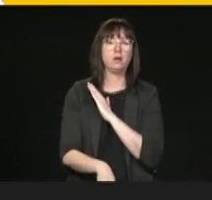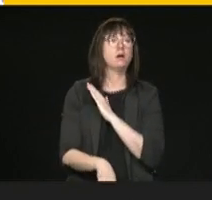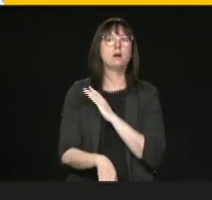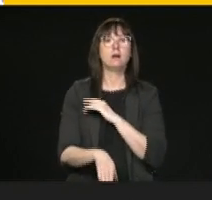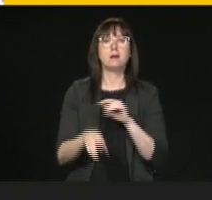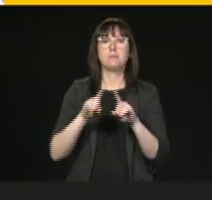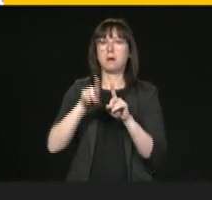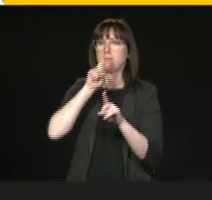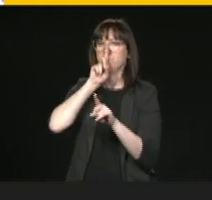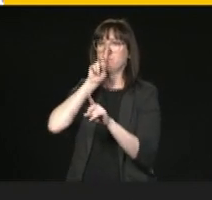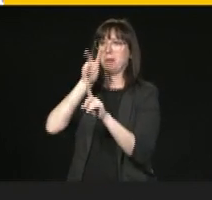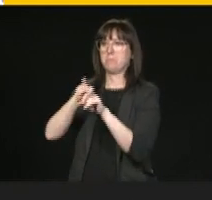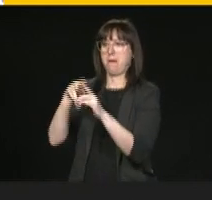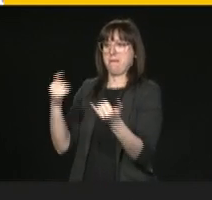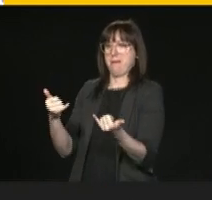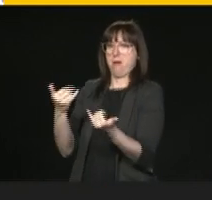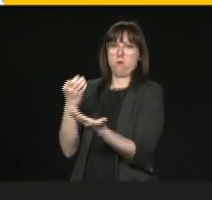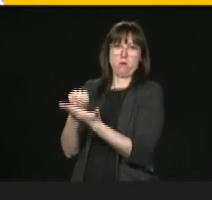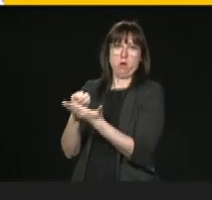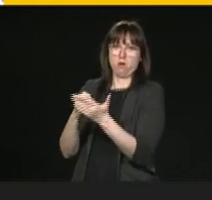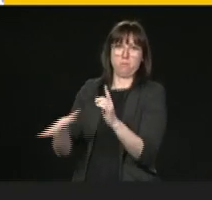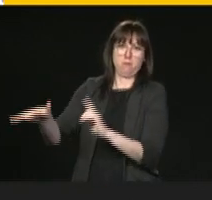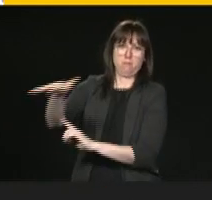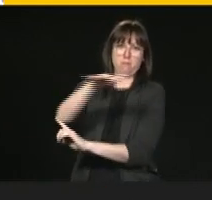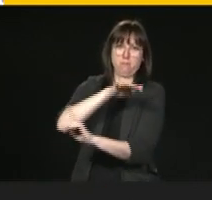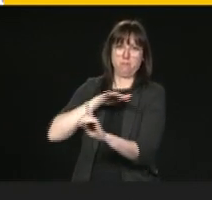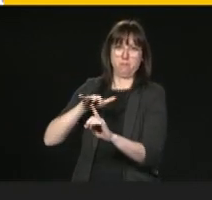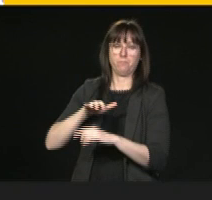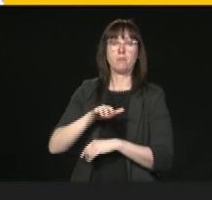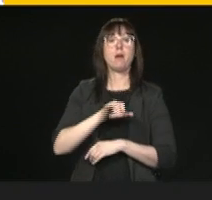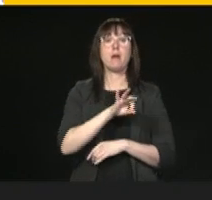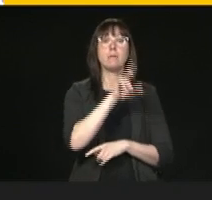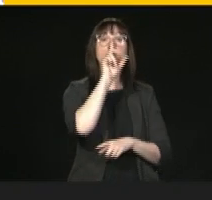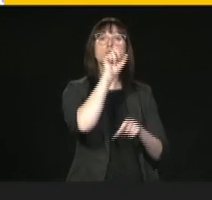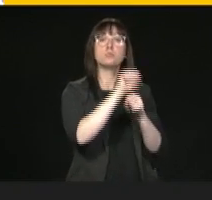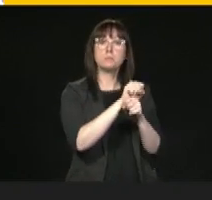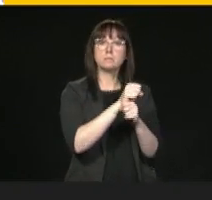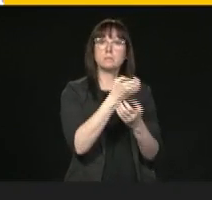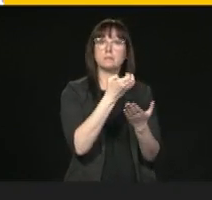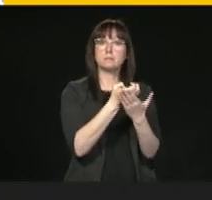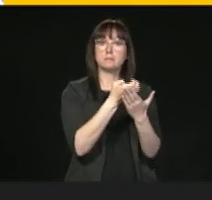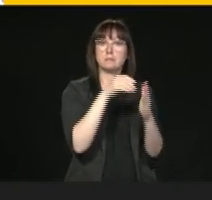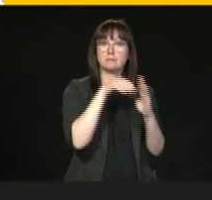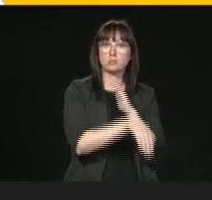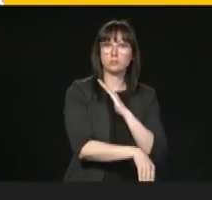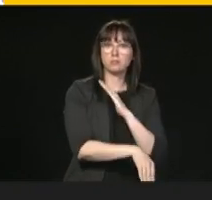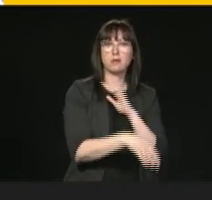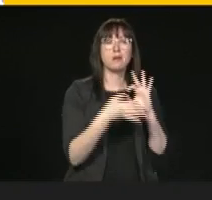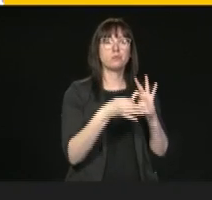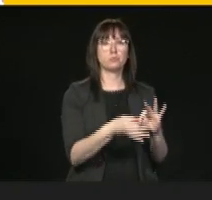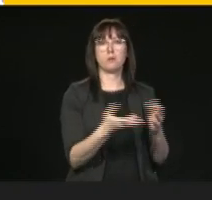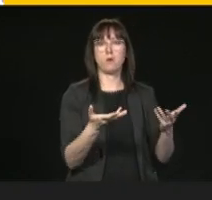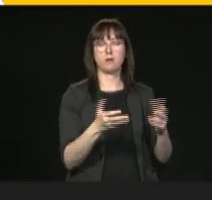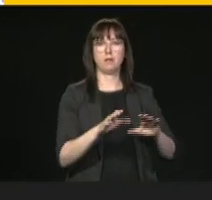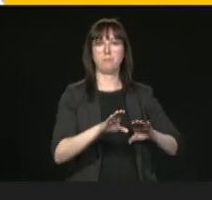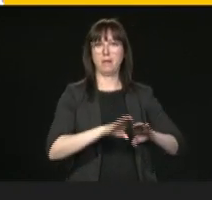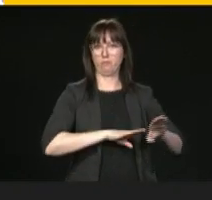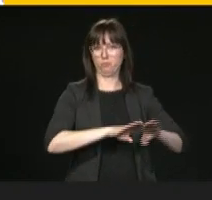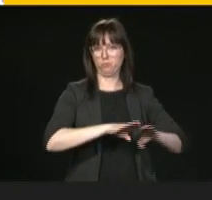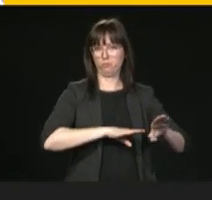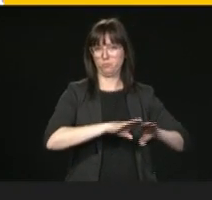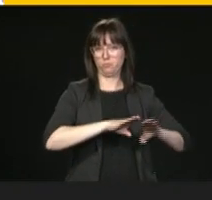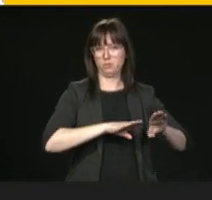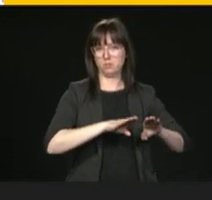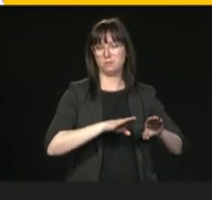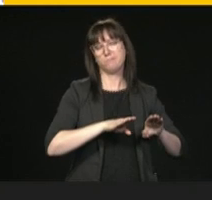alert, but this will be a special message from the Ontario government telling travelers that they are required to self-isolate for 14